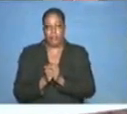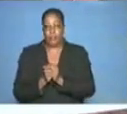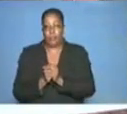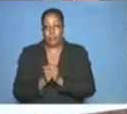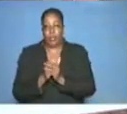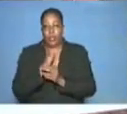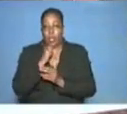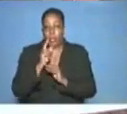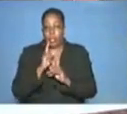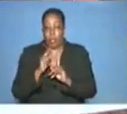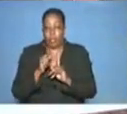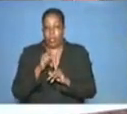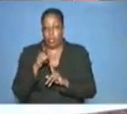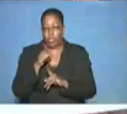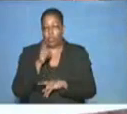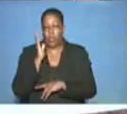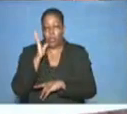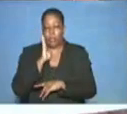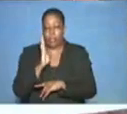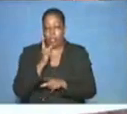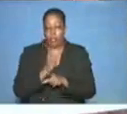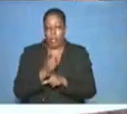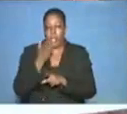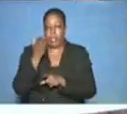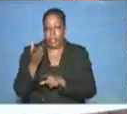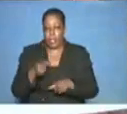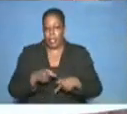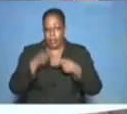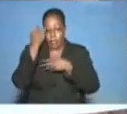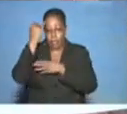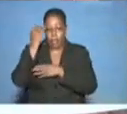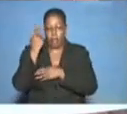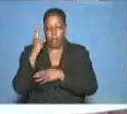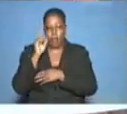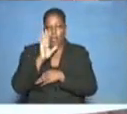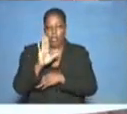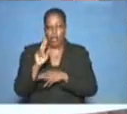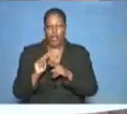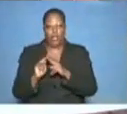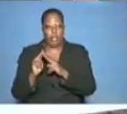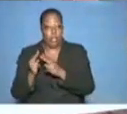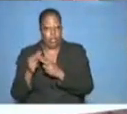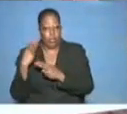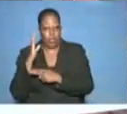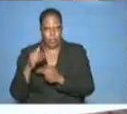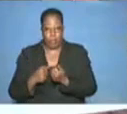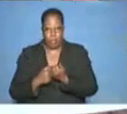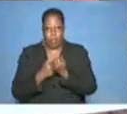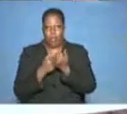We ain't going to be talking for you. You're going to be right there putting your views for your union. We can support it,